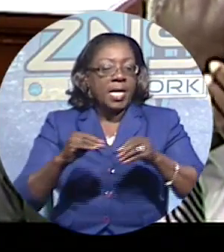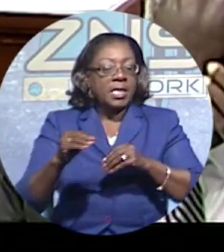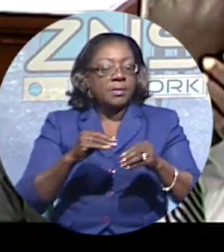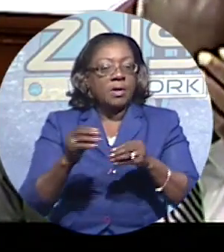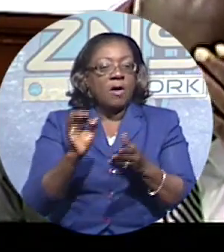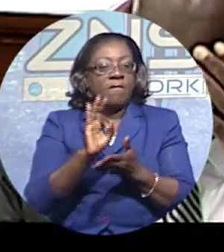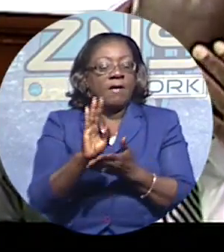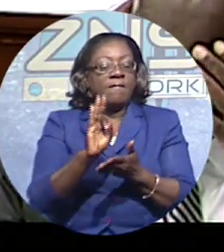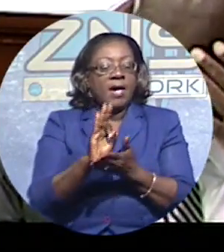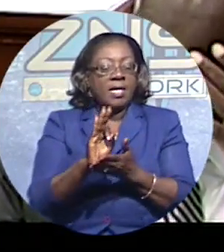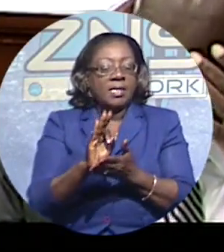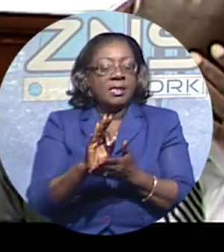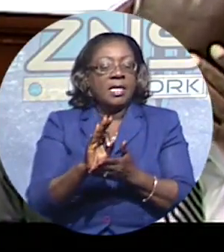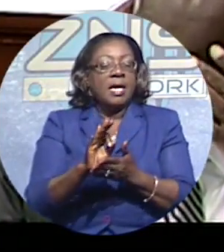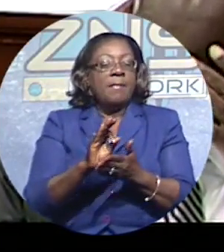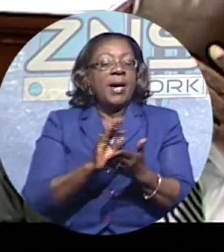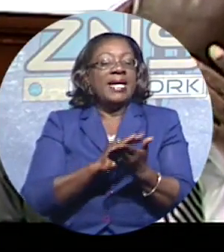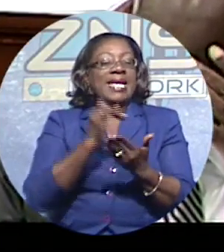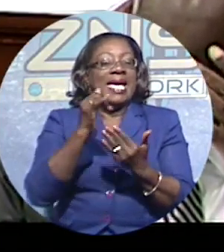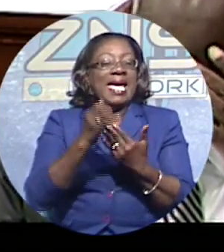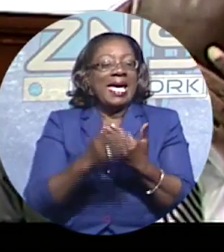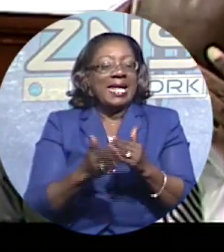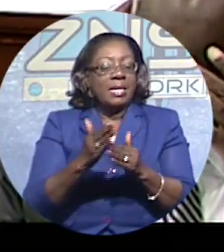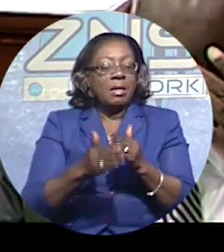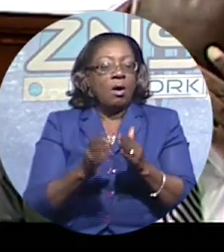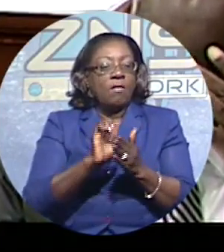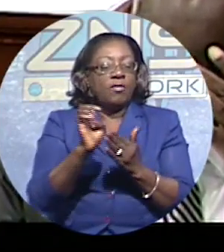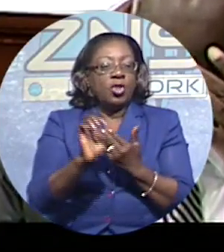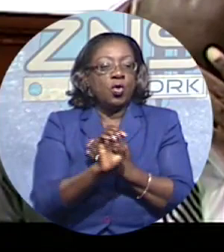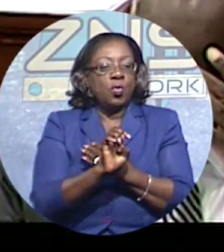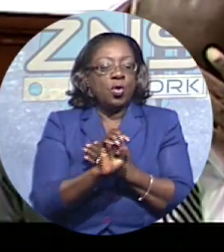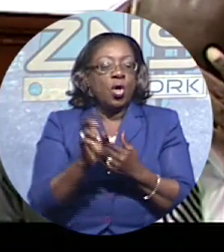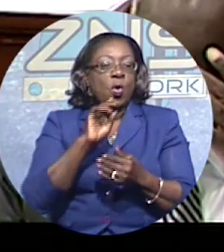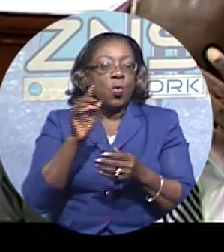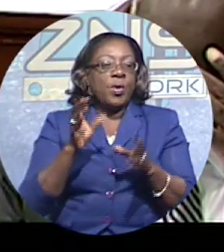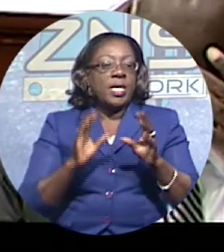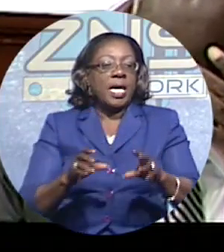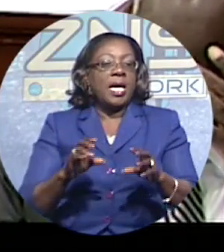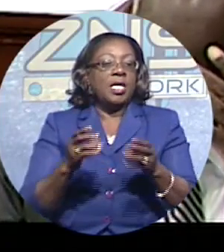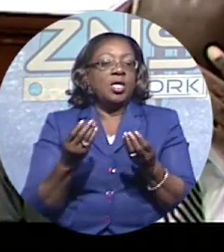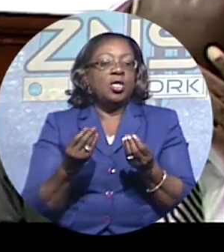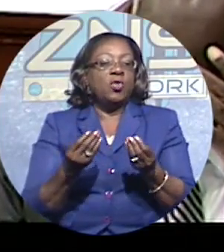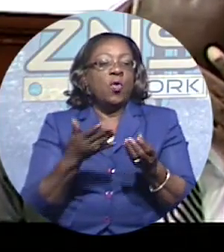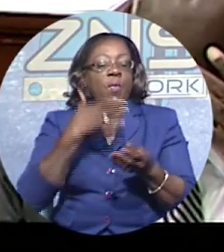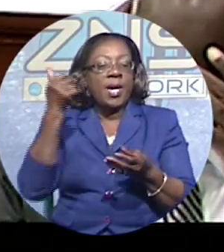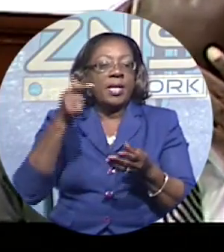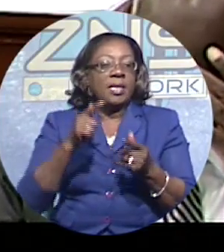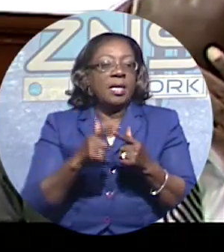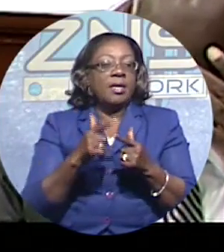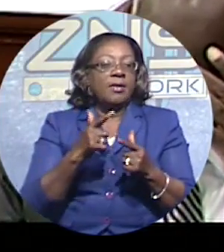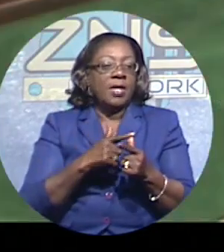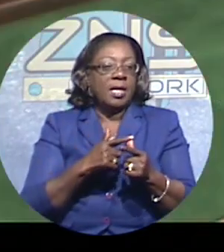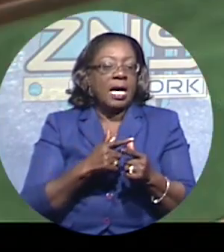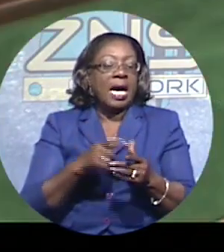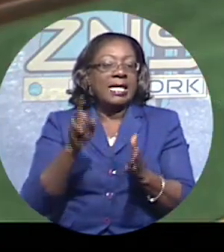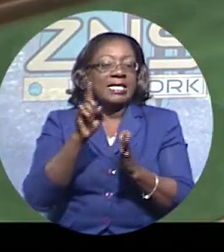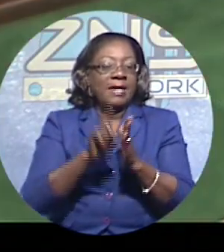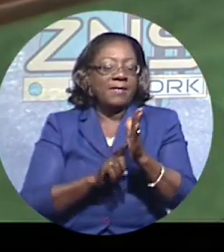June, we can, in fact, do better than our deficit target this year. Yes,